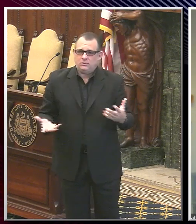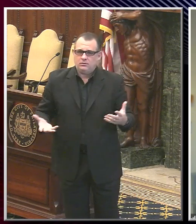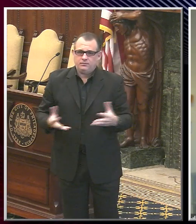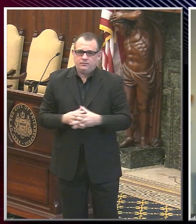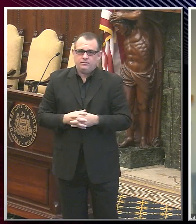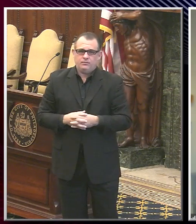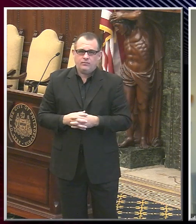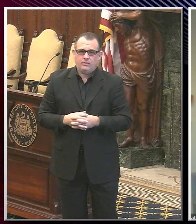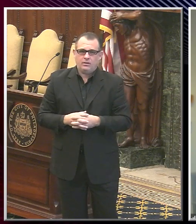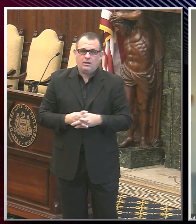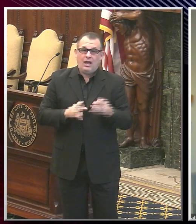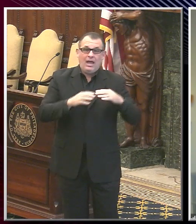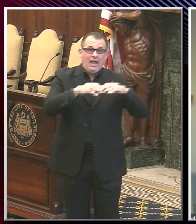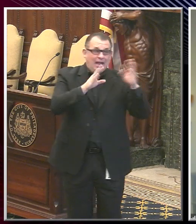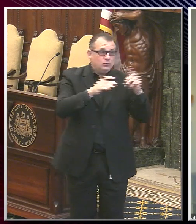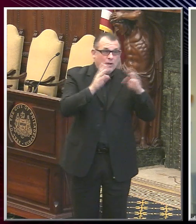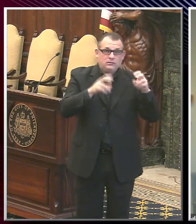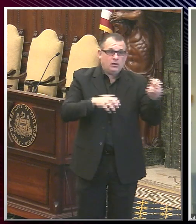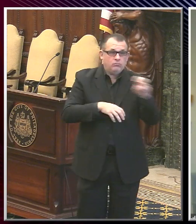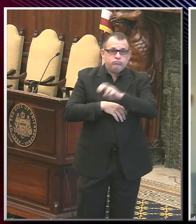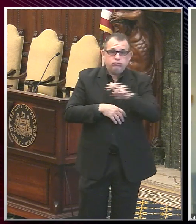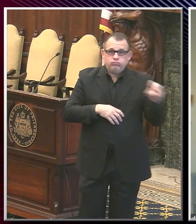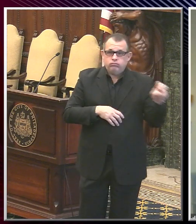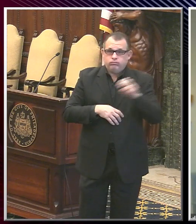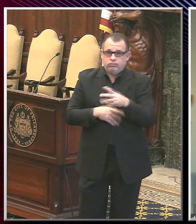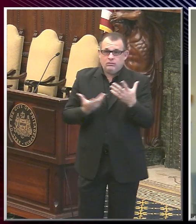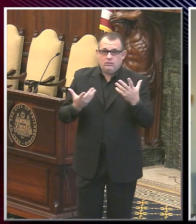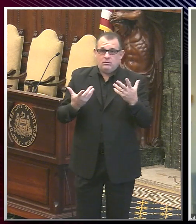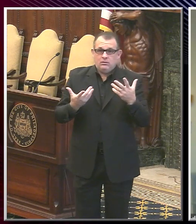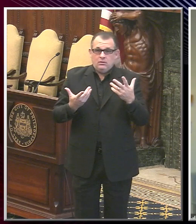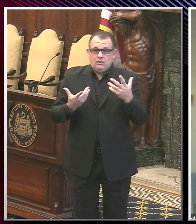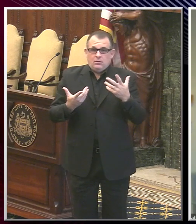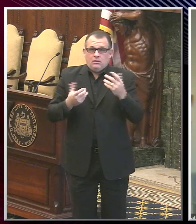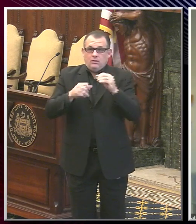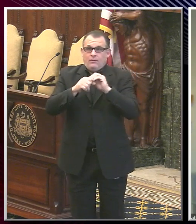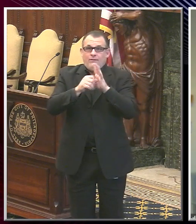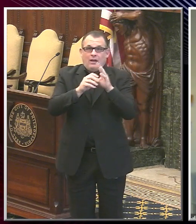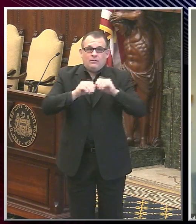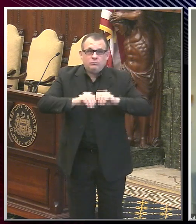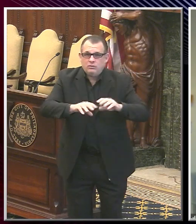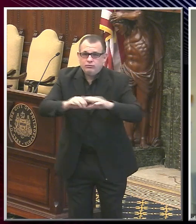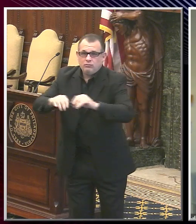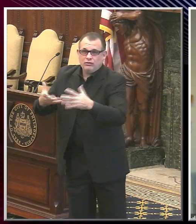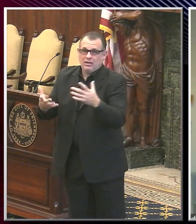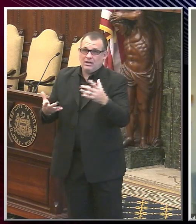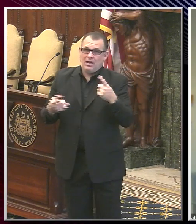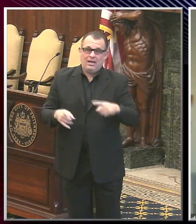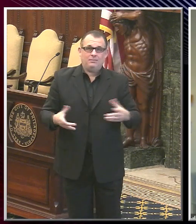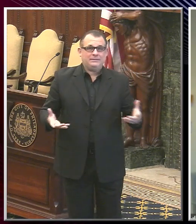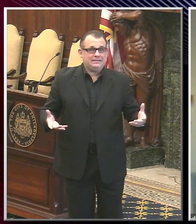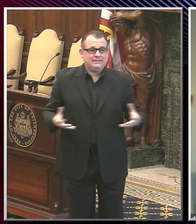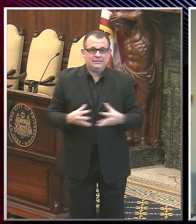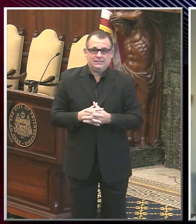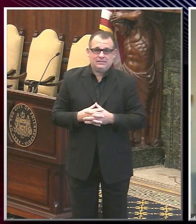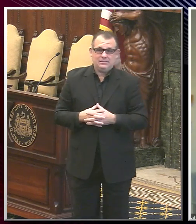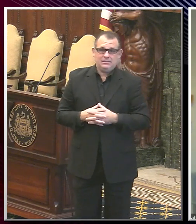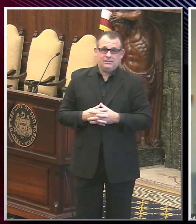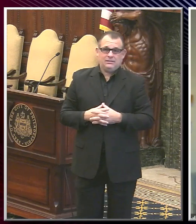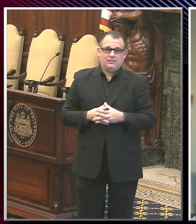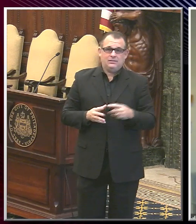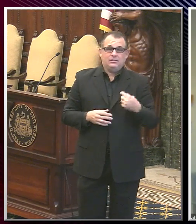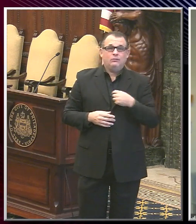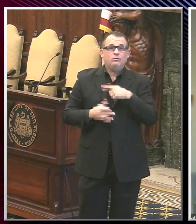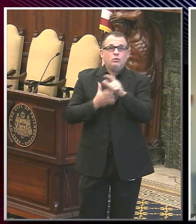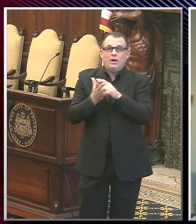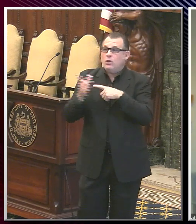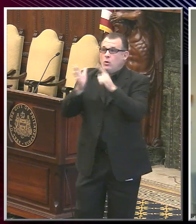another. And people mixing without masks from different households is exactly how the virus does that. We can't enforce this, but we are asking residents